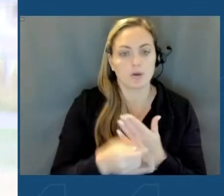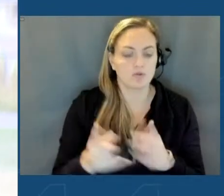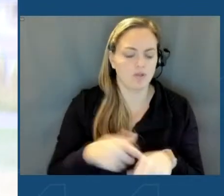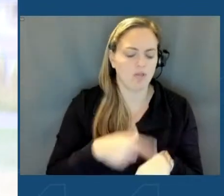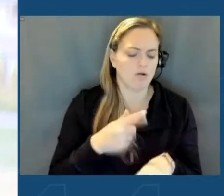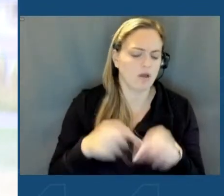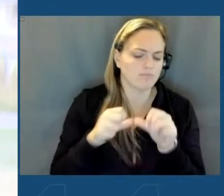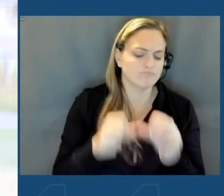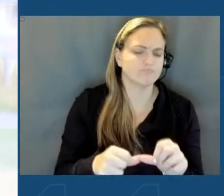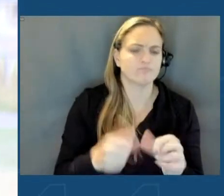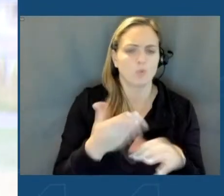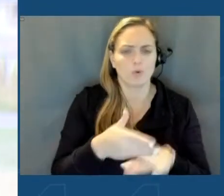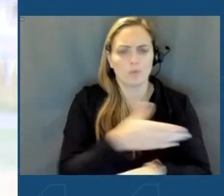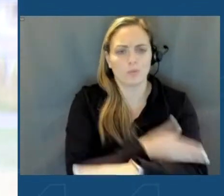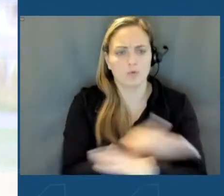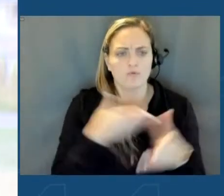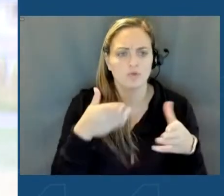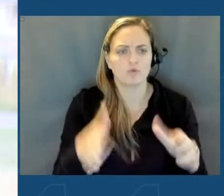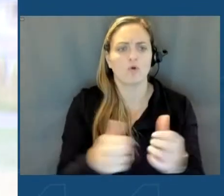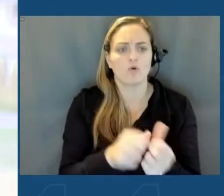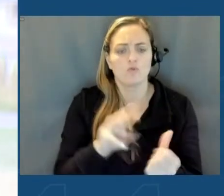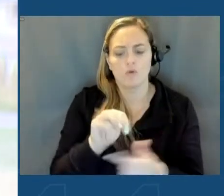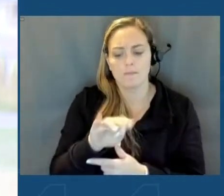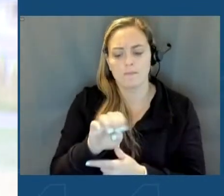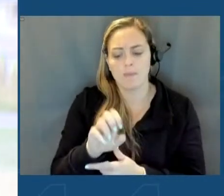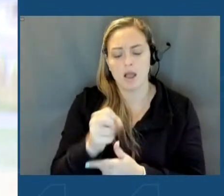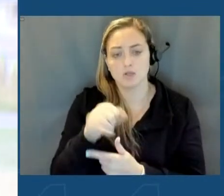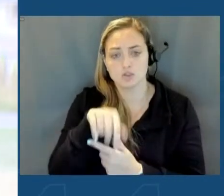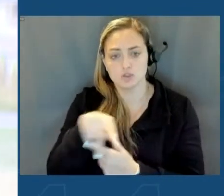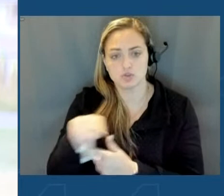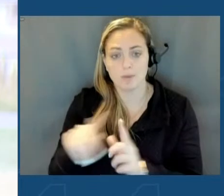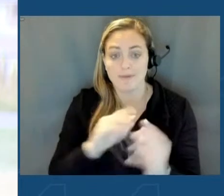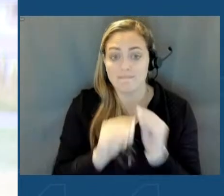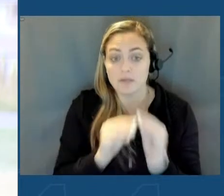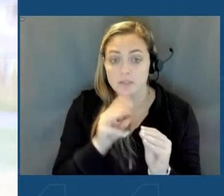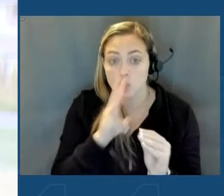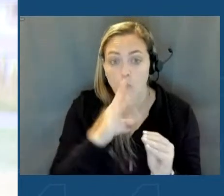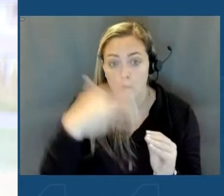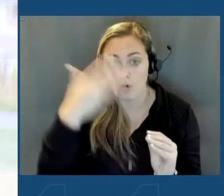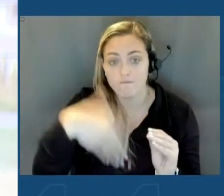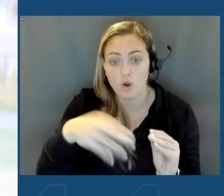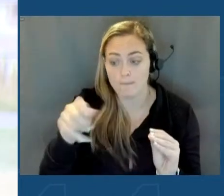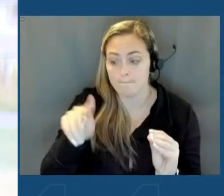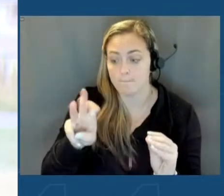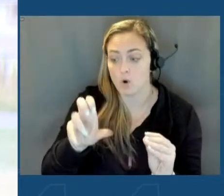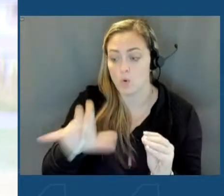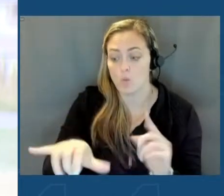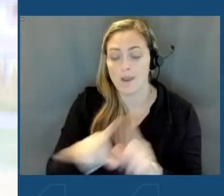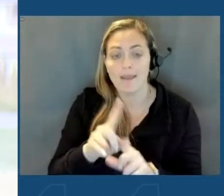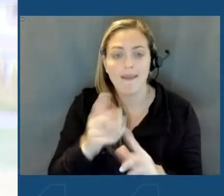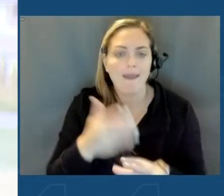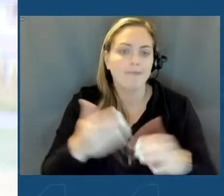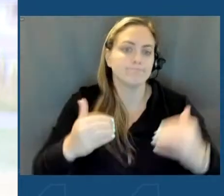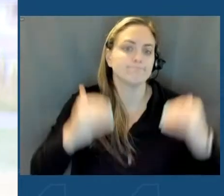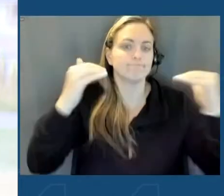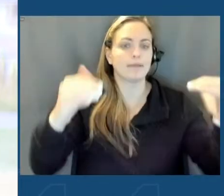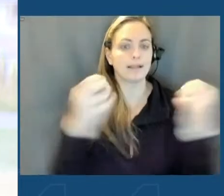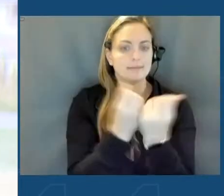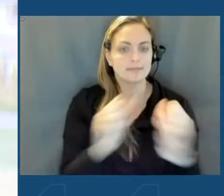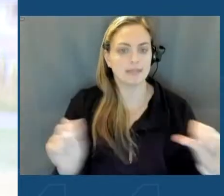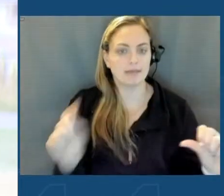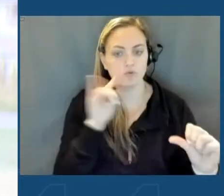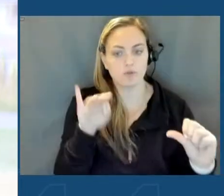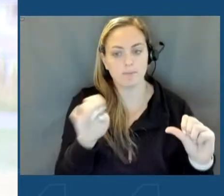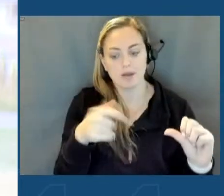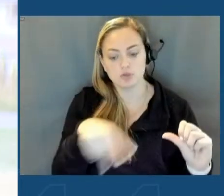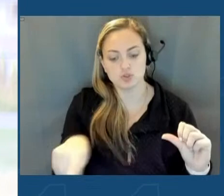improve the roadways along Mile Strip, fix the waterfront parkway, as well as enhance safety along the Mile Strip Road area.